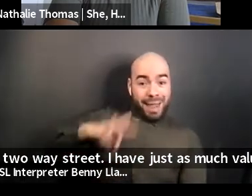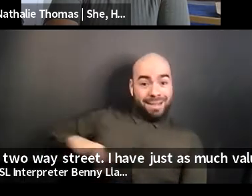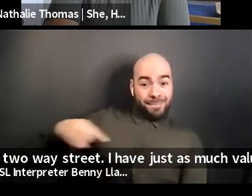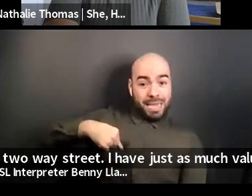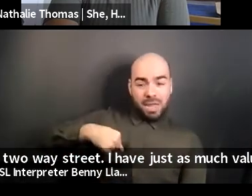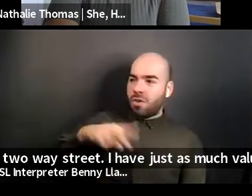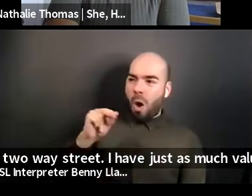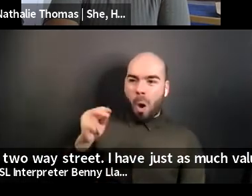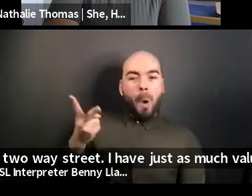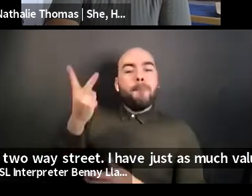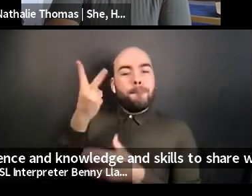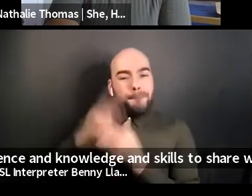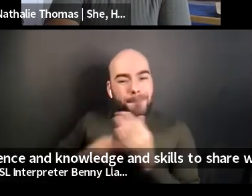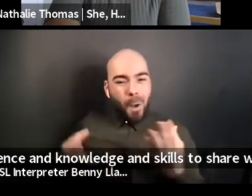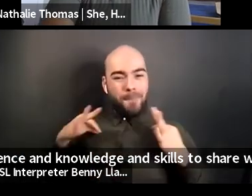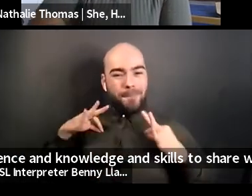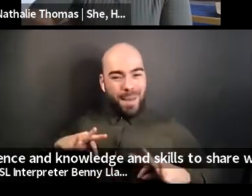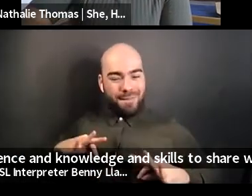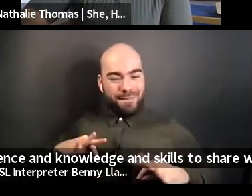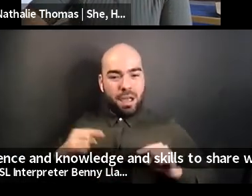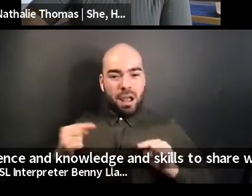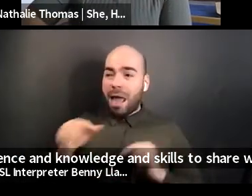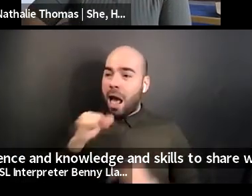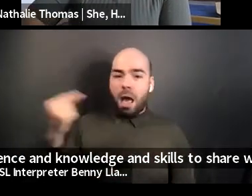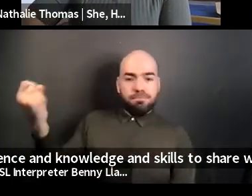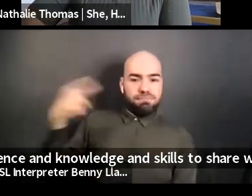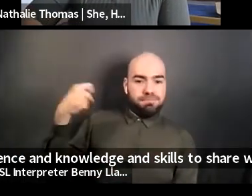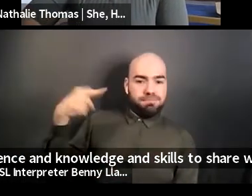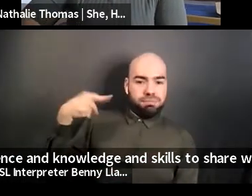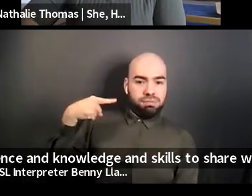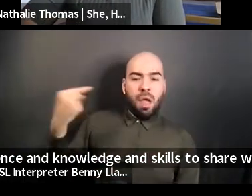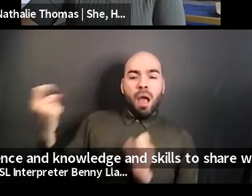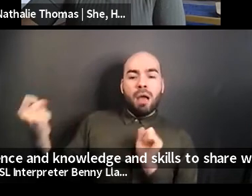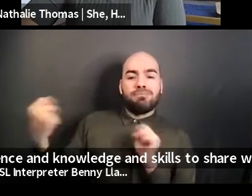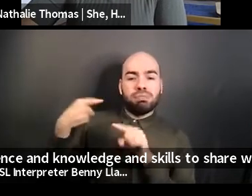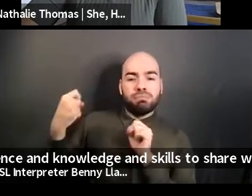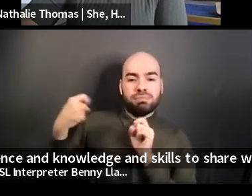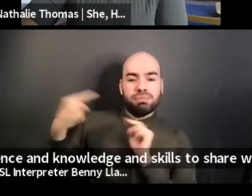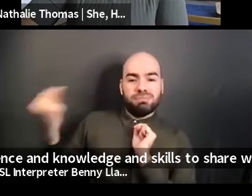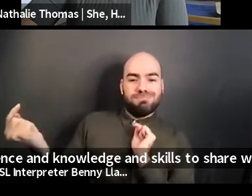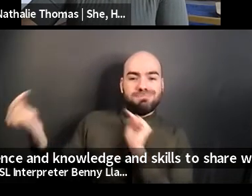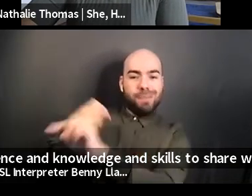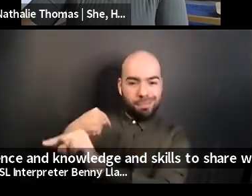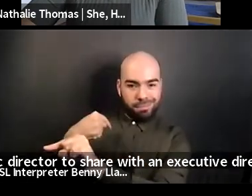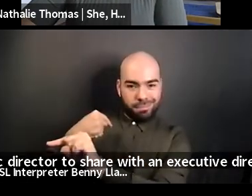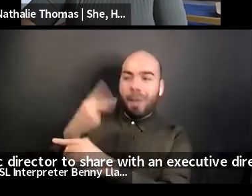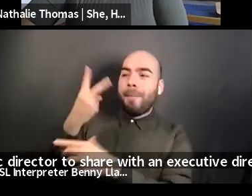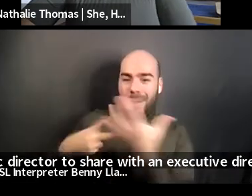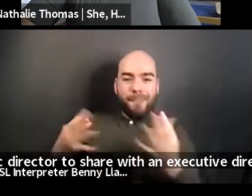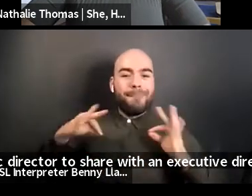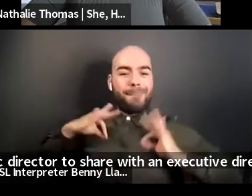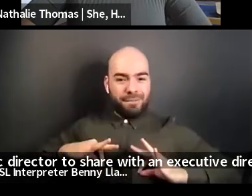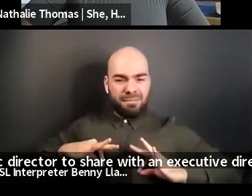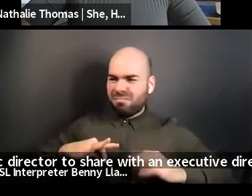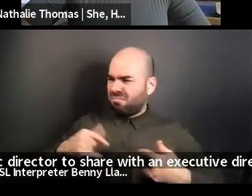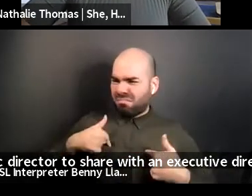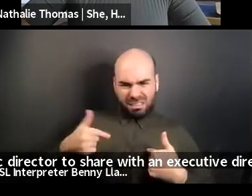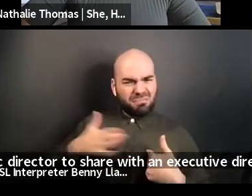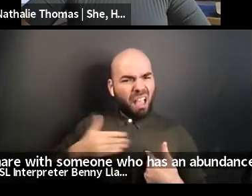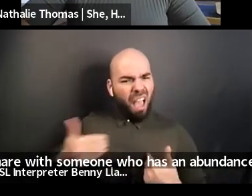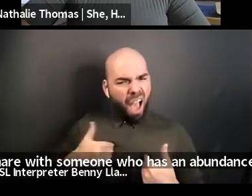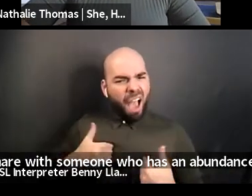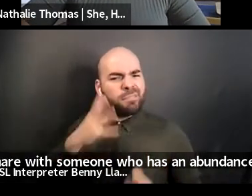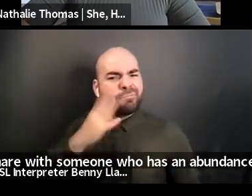skills to share with an artistic director, to share with an executive director, to share with someone who has an abundance of experience. I have just as much value to